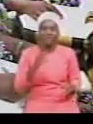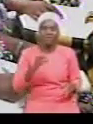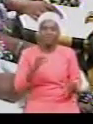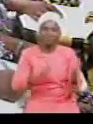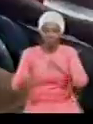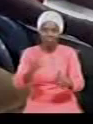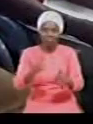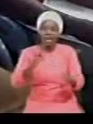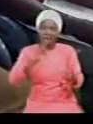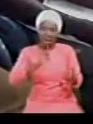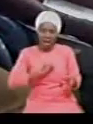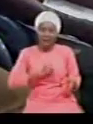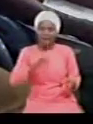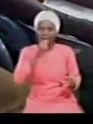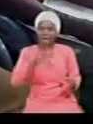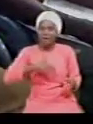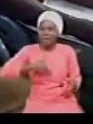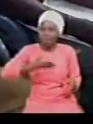am willing.